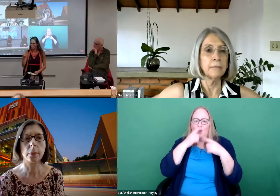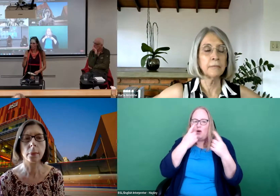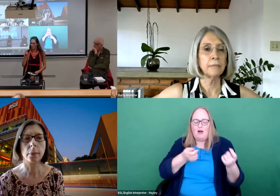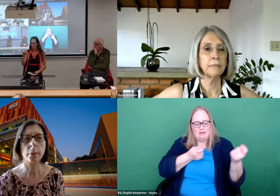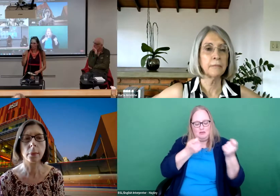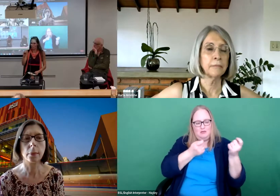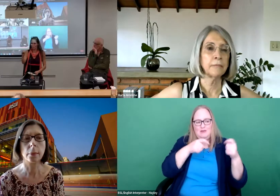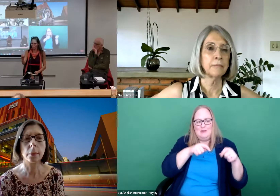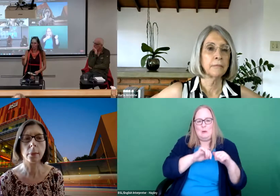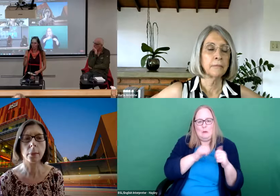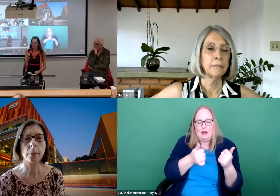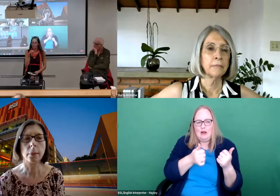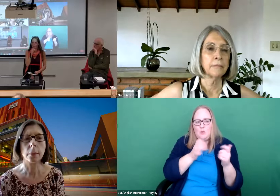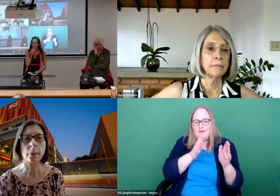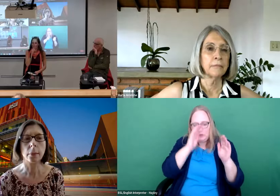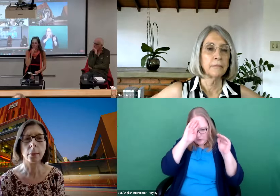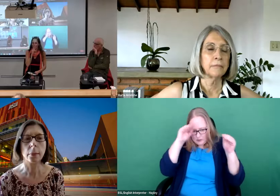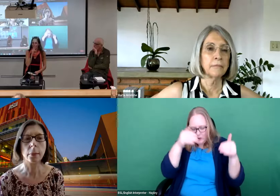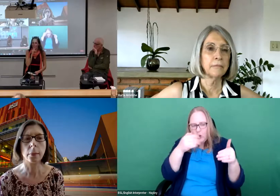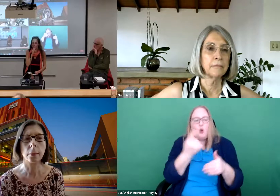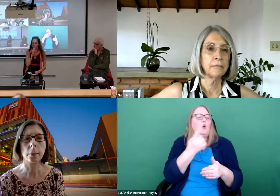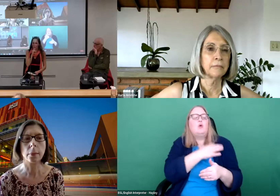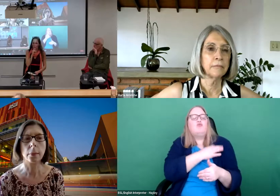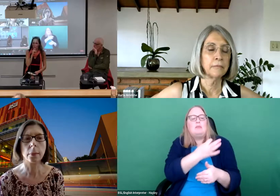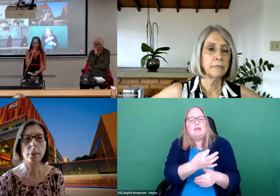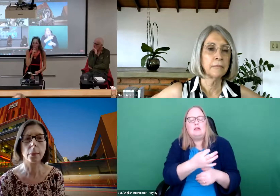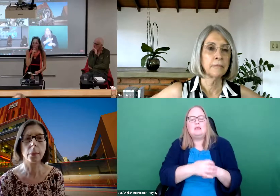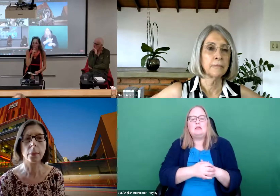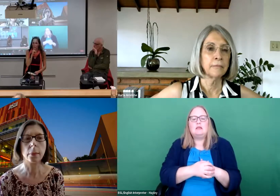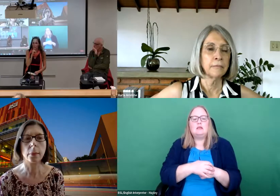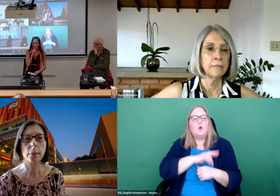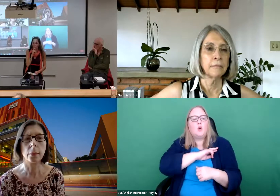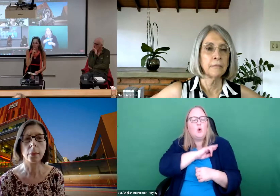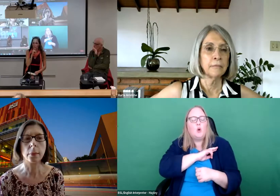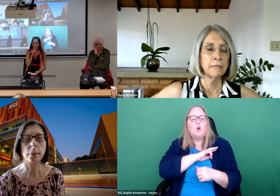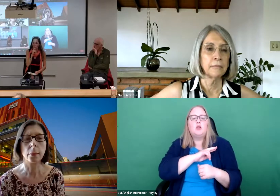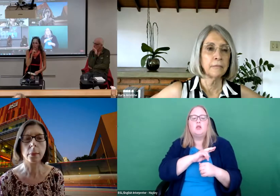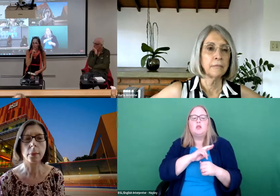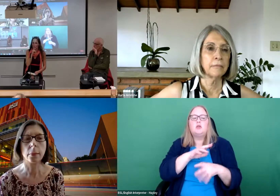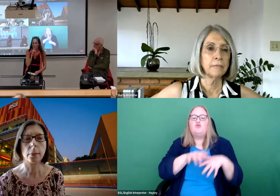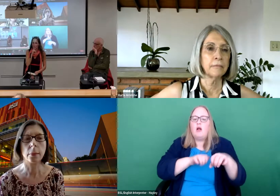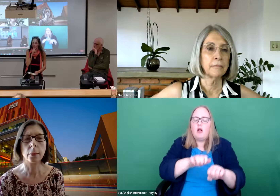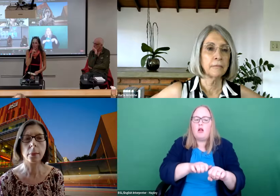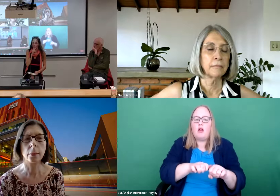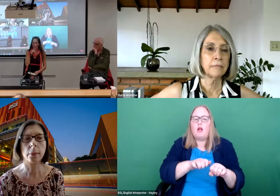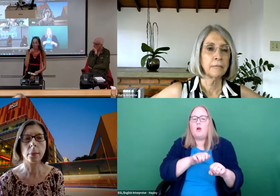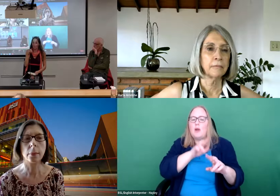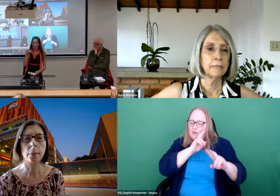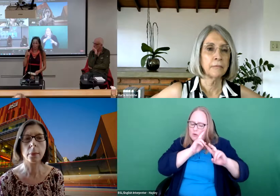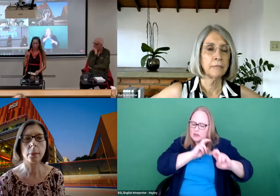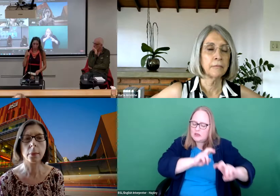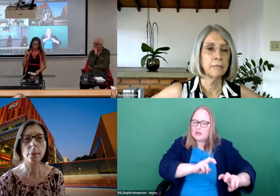represent the cause and the struggle that people are fighting for, that we really see where these inequalities